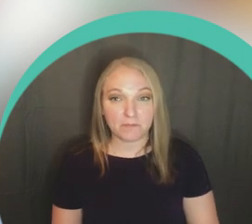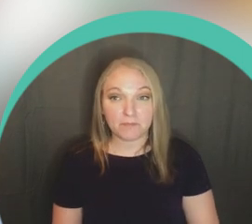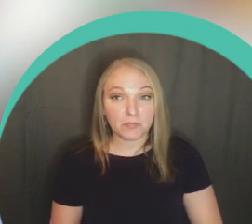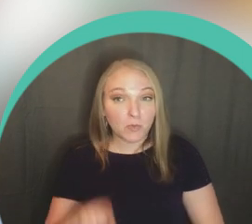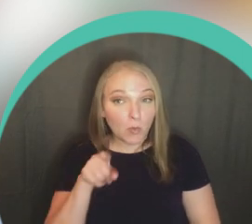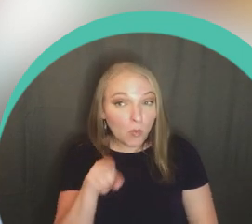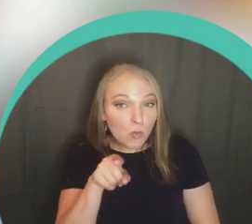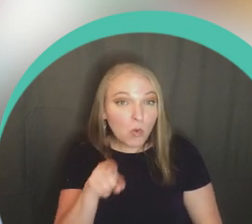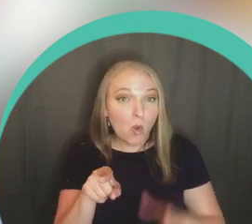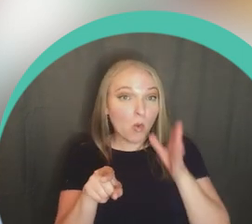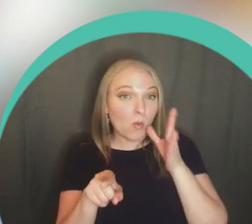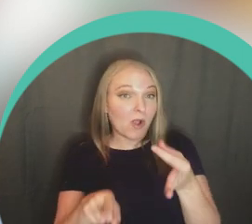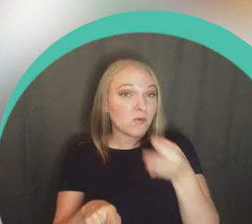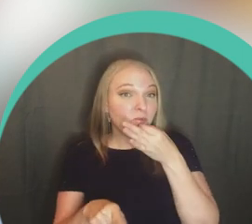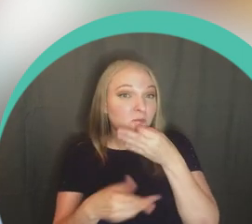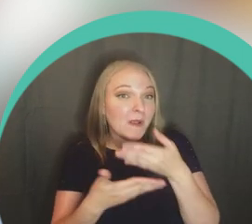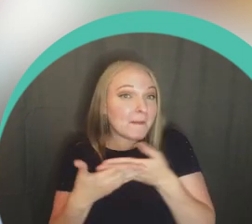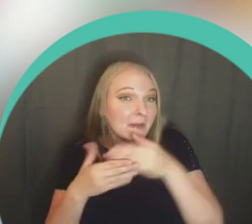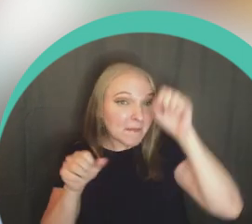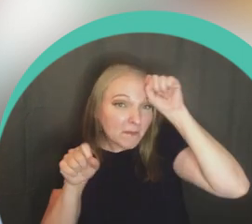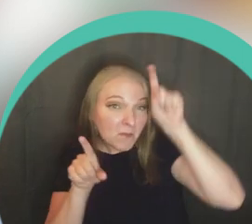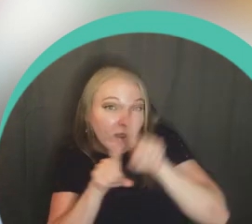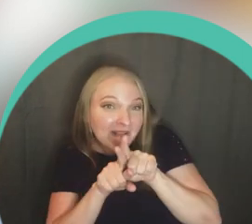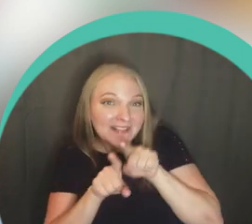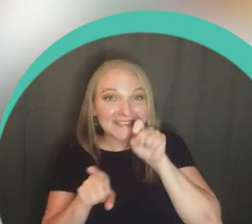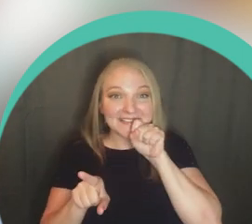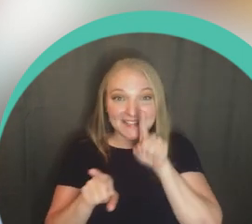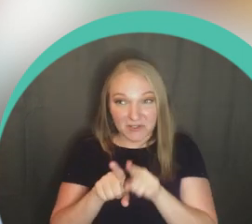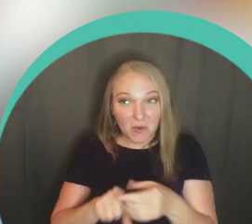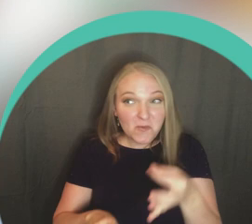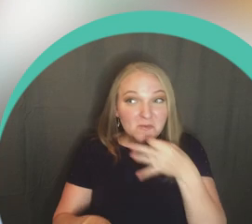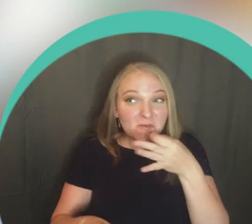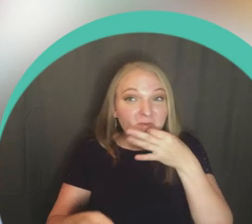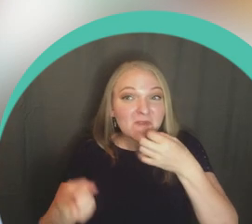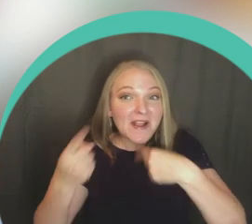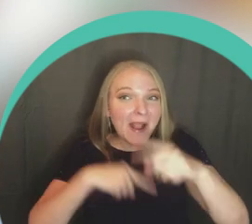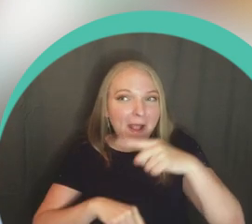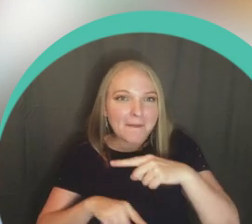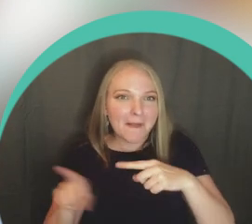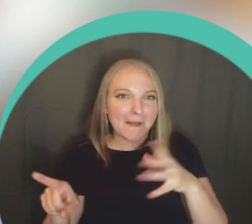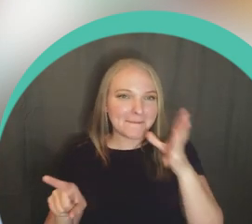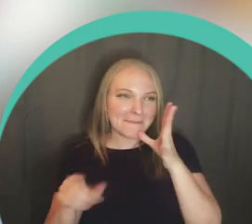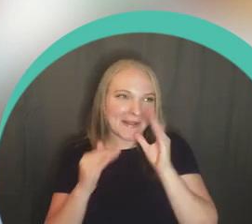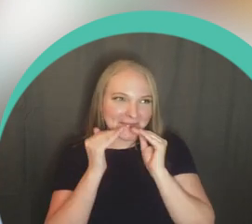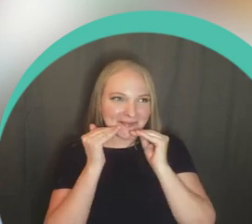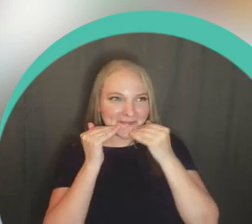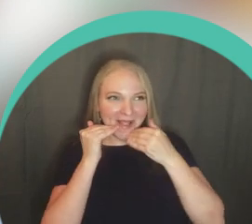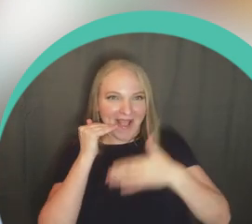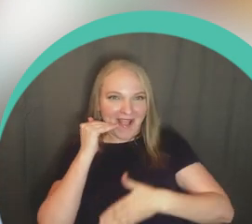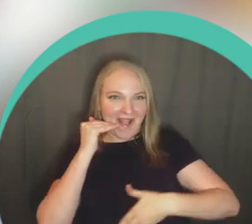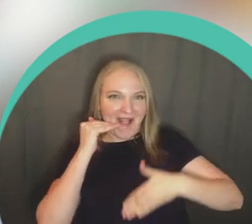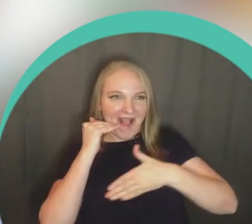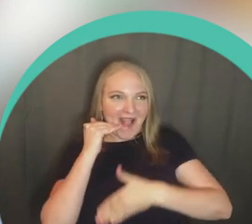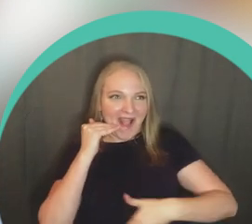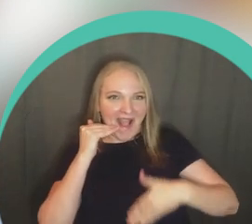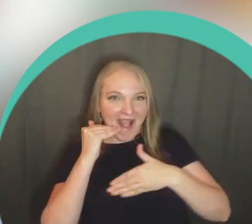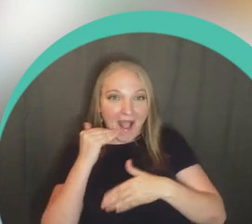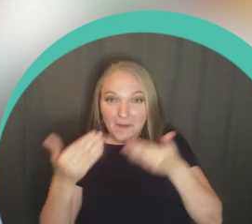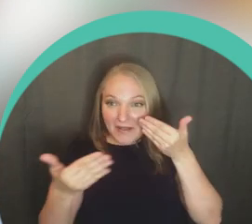soon." Mommy smiled, rubbing her belly. "Around the time of your birthday, Malaika."